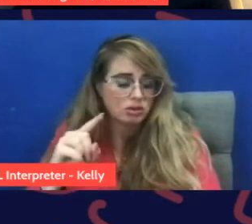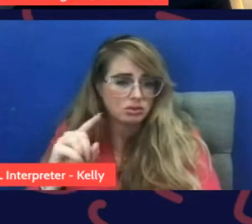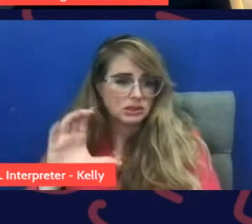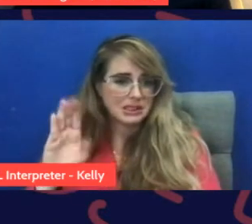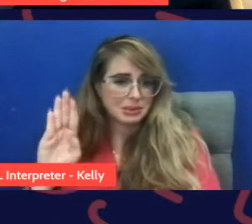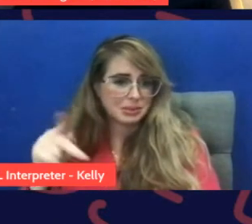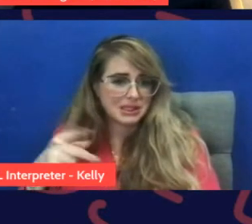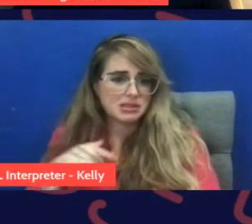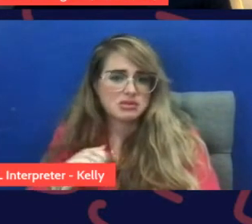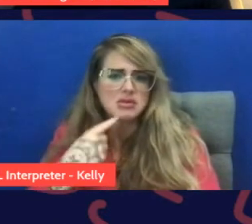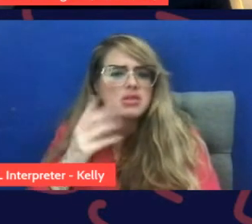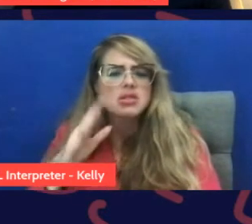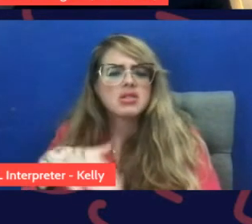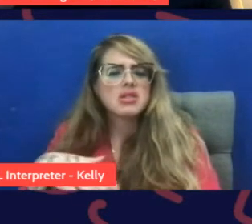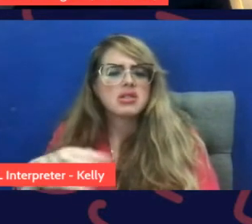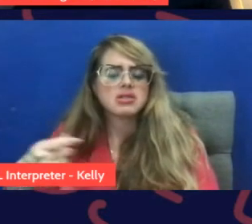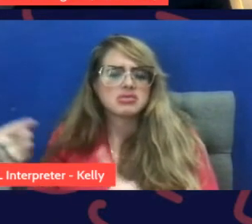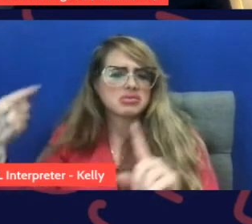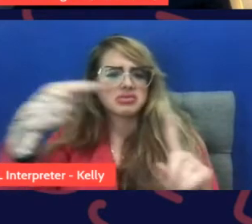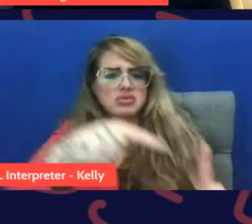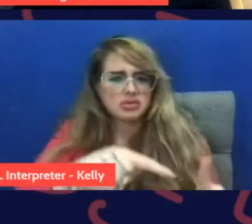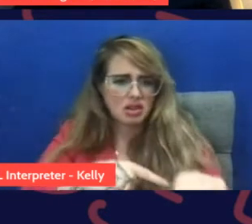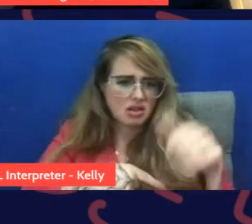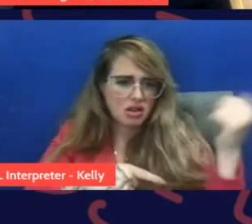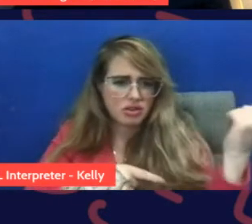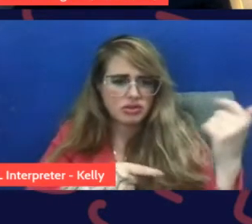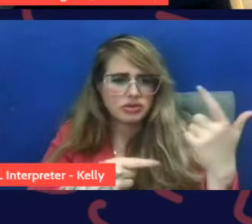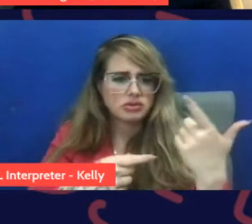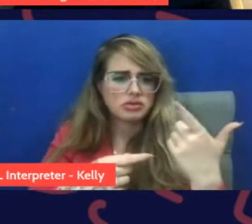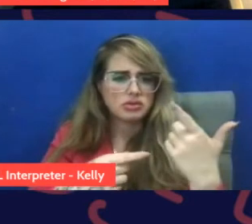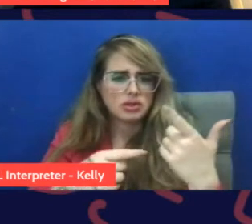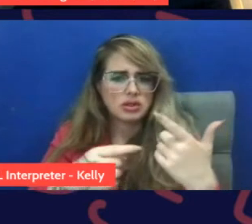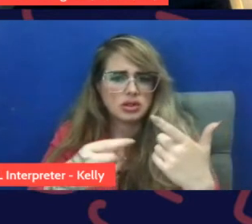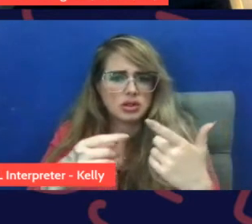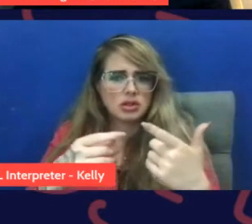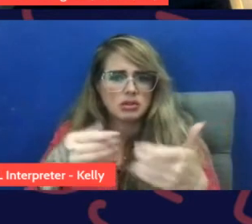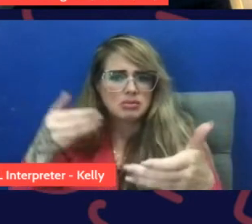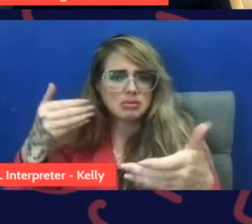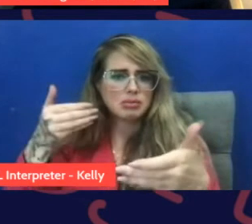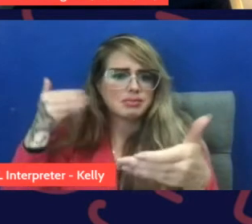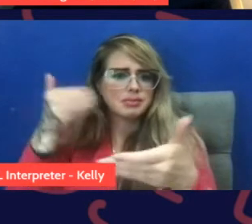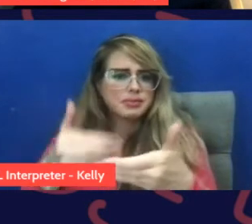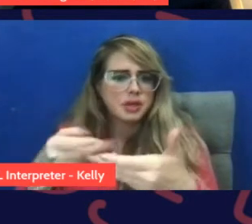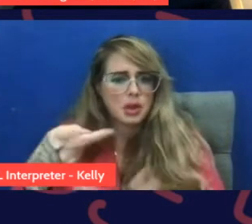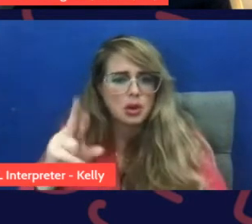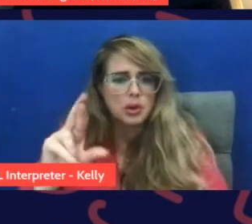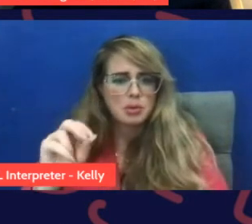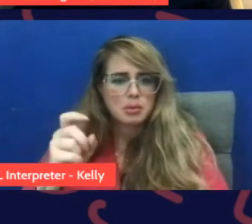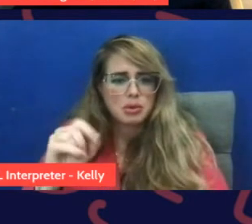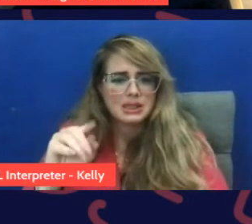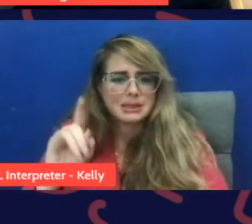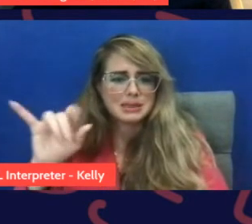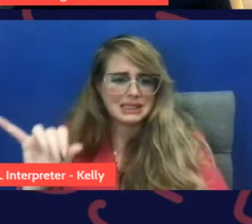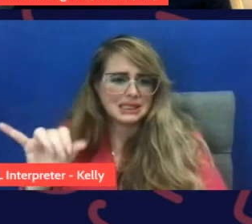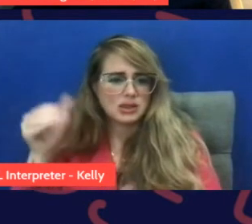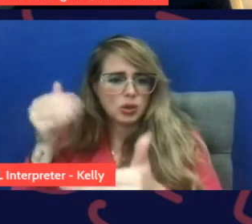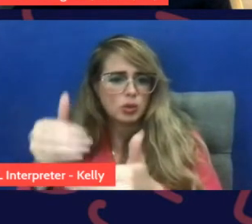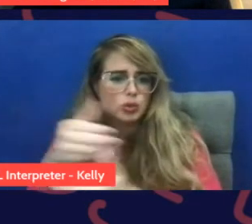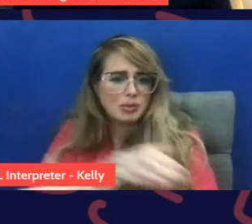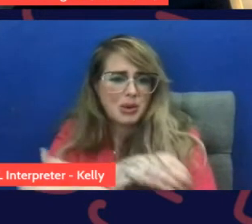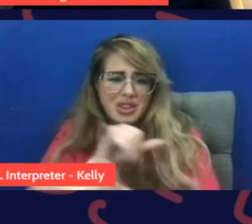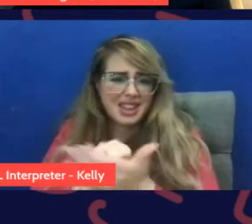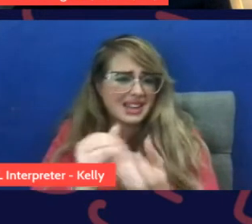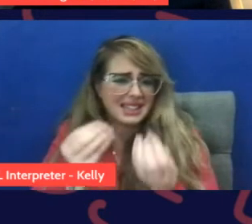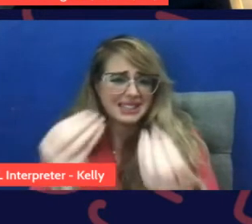I'm always like, let's go the other way, right? Like a proximity to power is already giving that person the stories that they